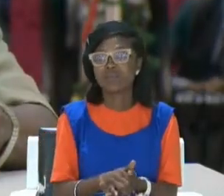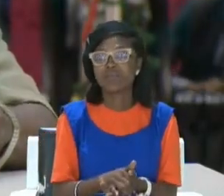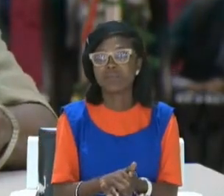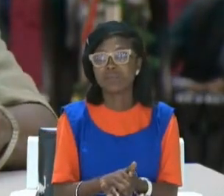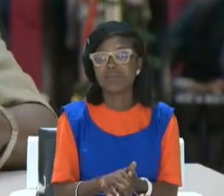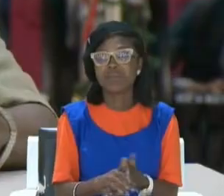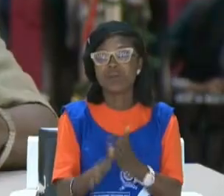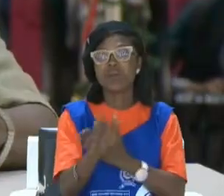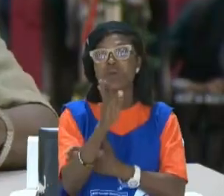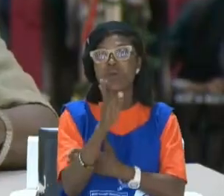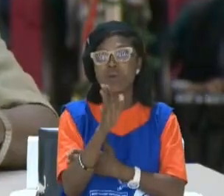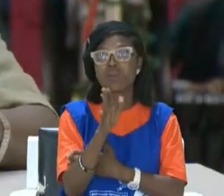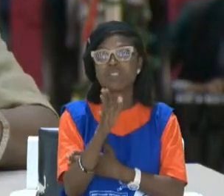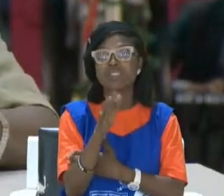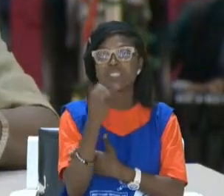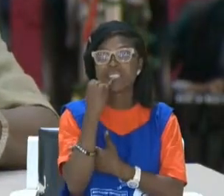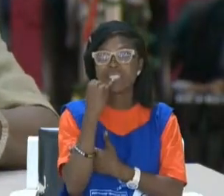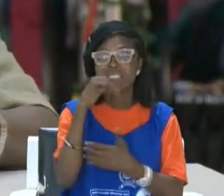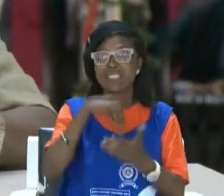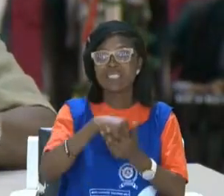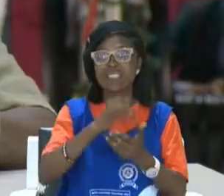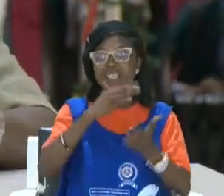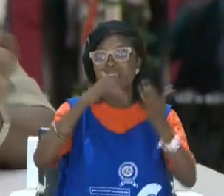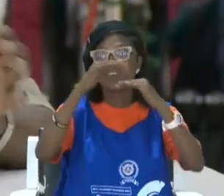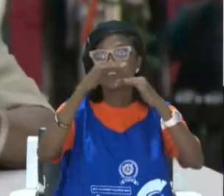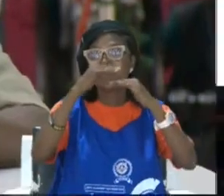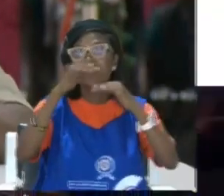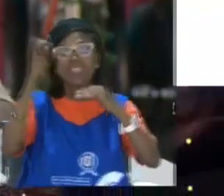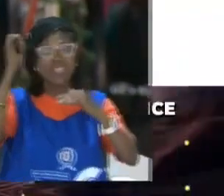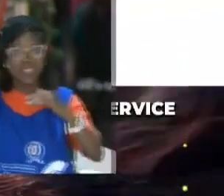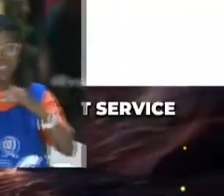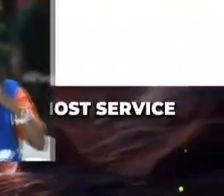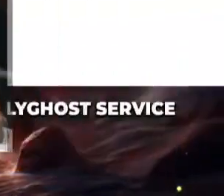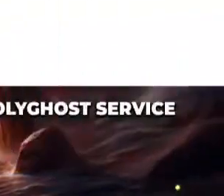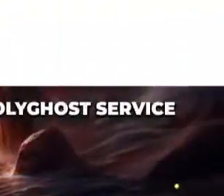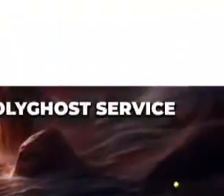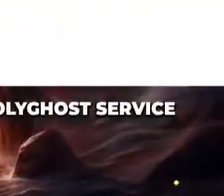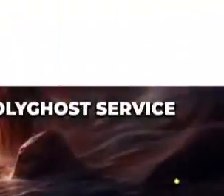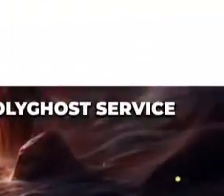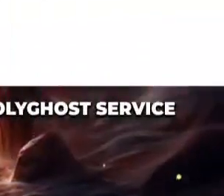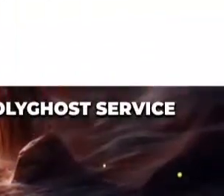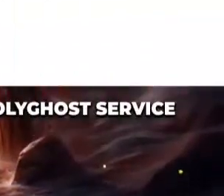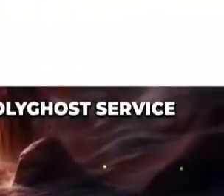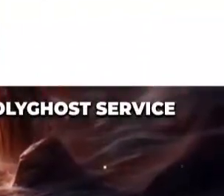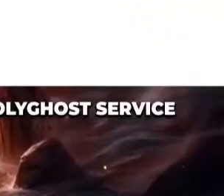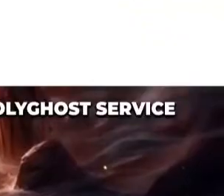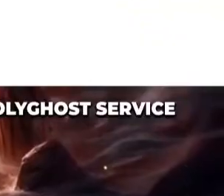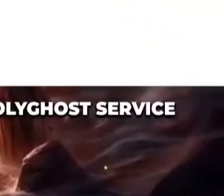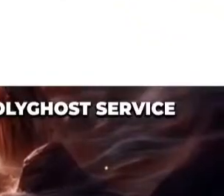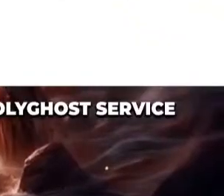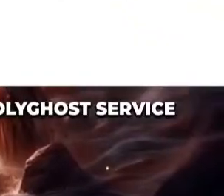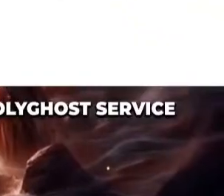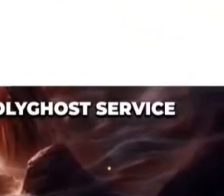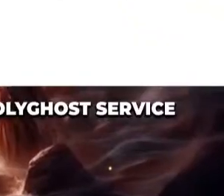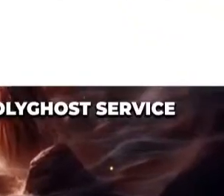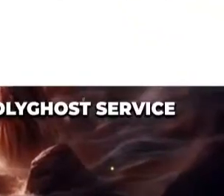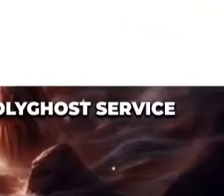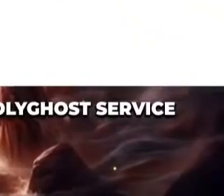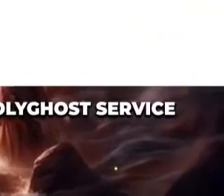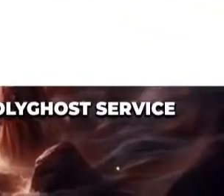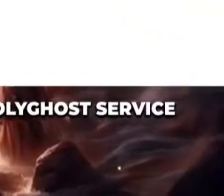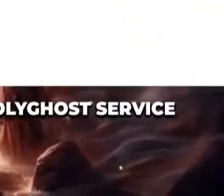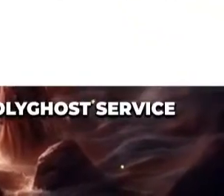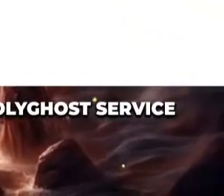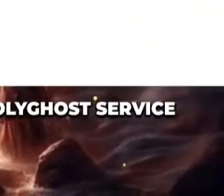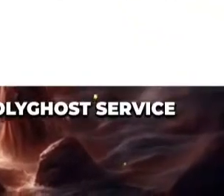Our God is in the heavens. He does as he pleases. Like the text we read